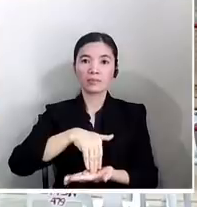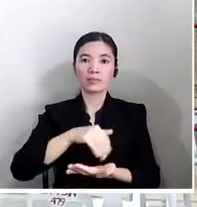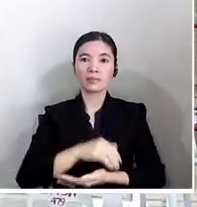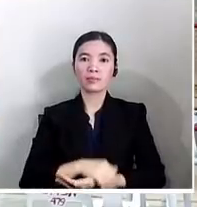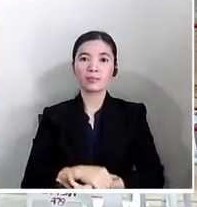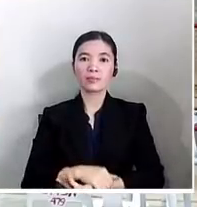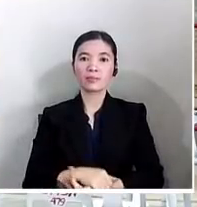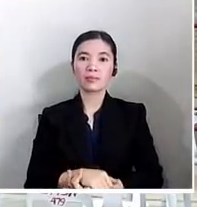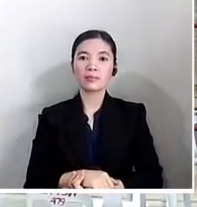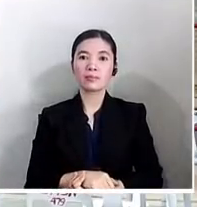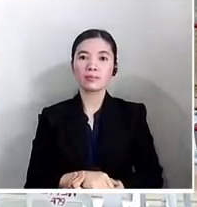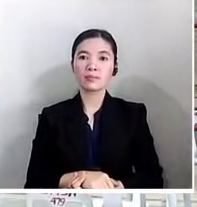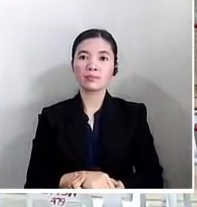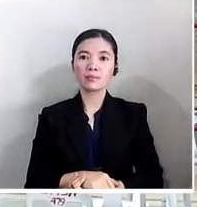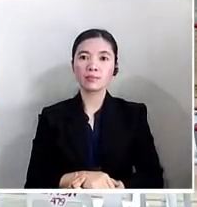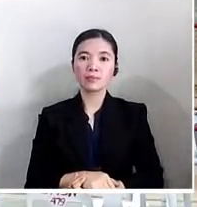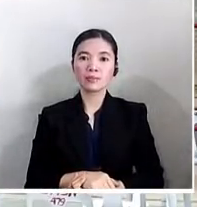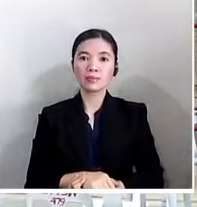again?